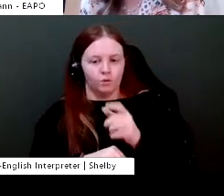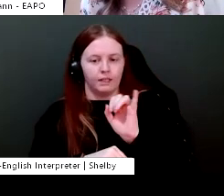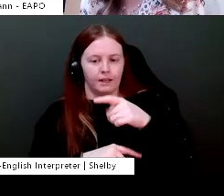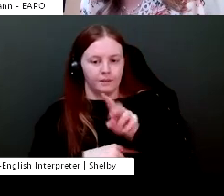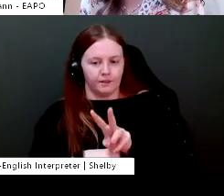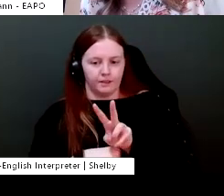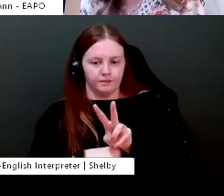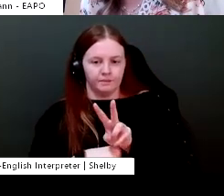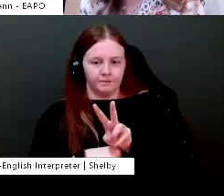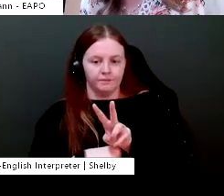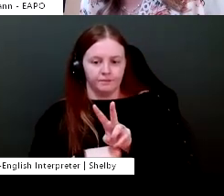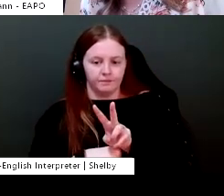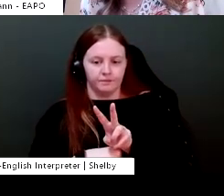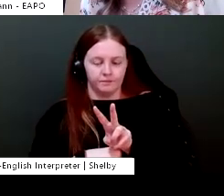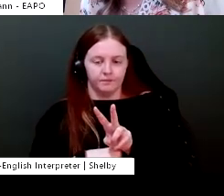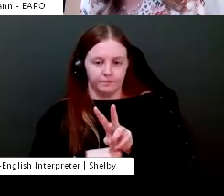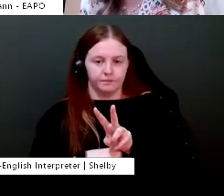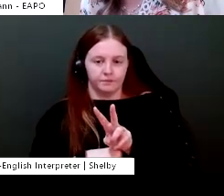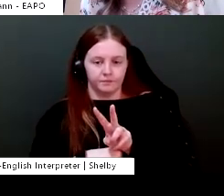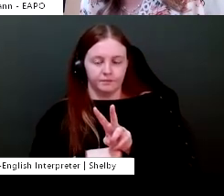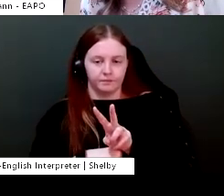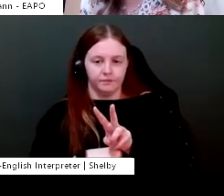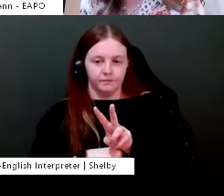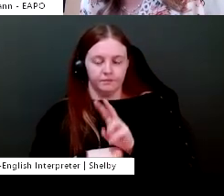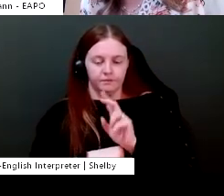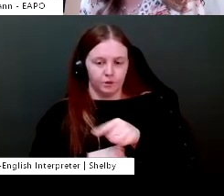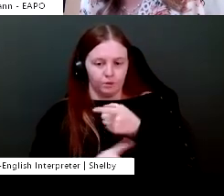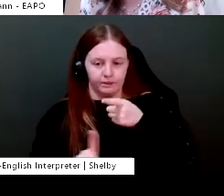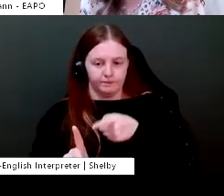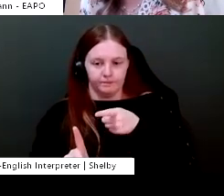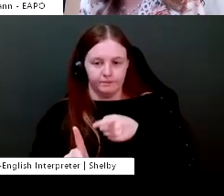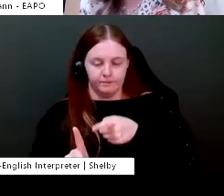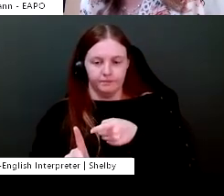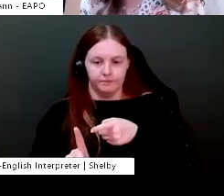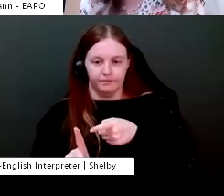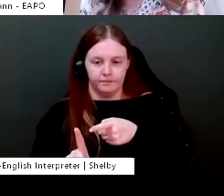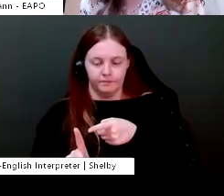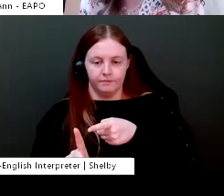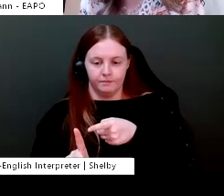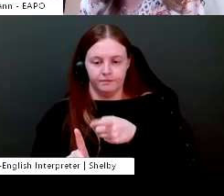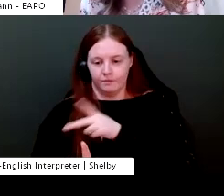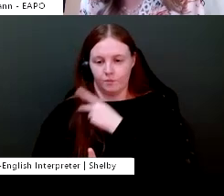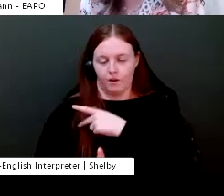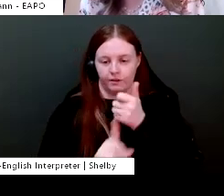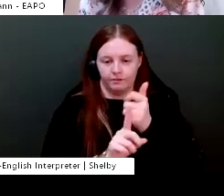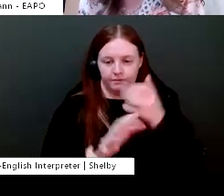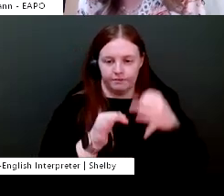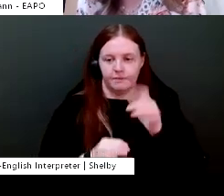violence circumstances. So only in that regard is it a you shall by the province.